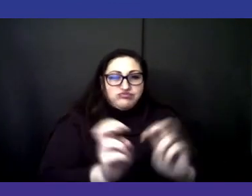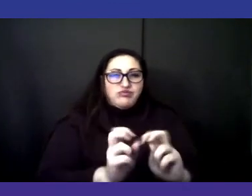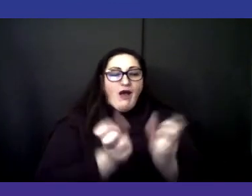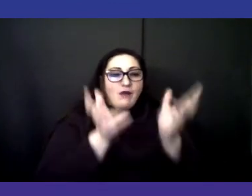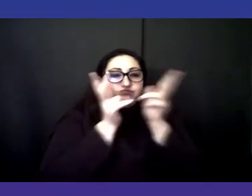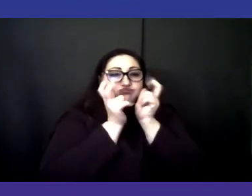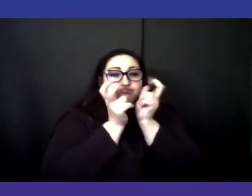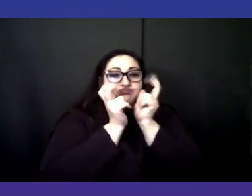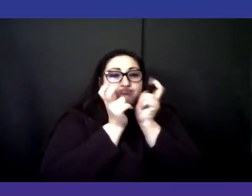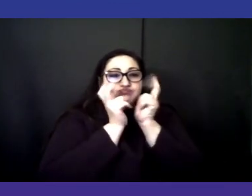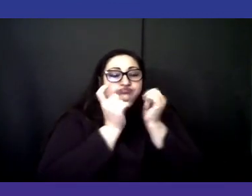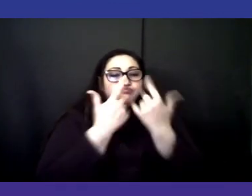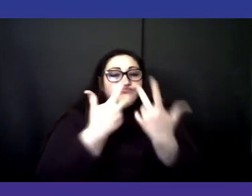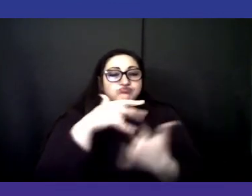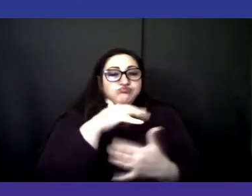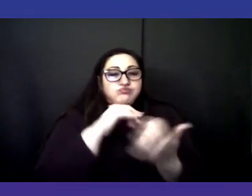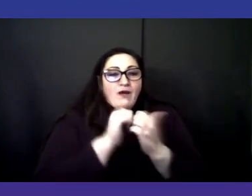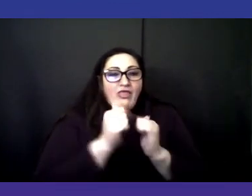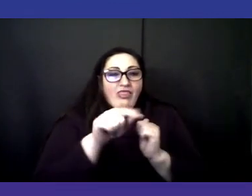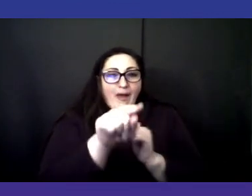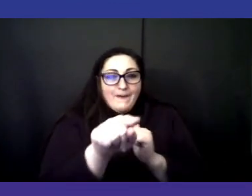us.